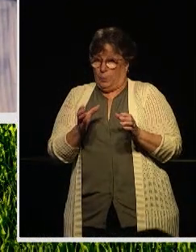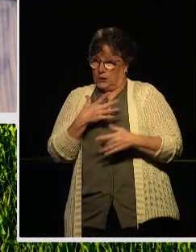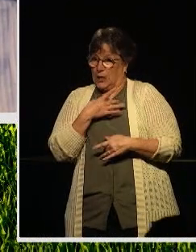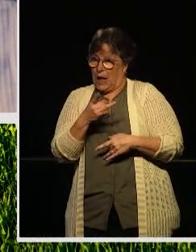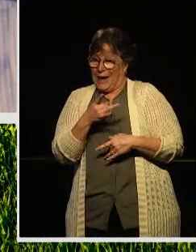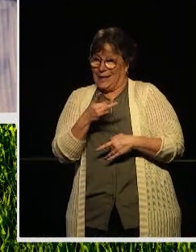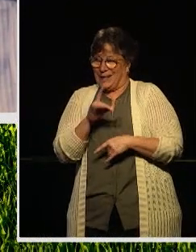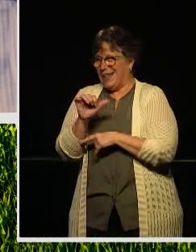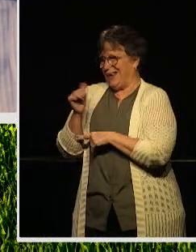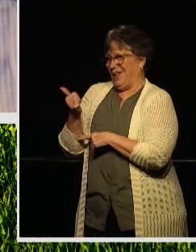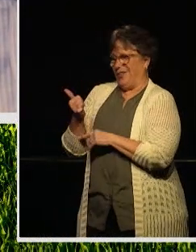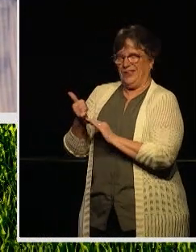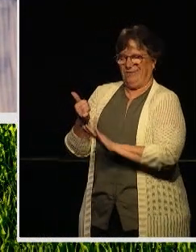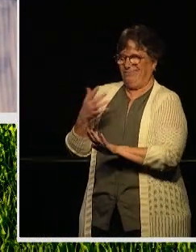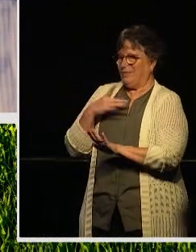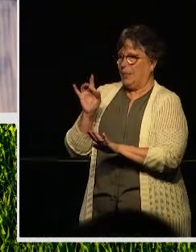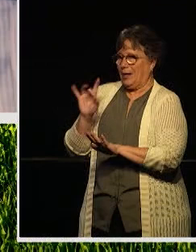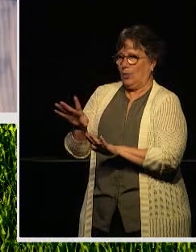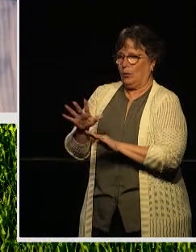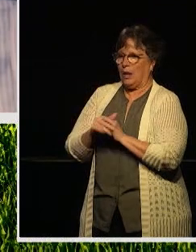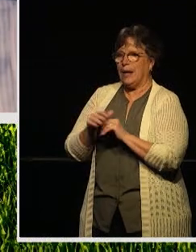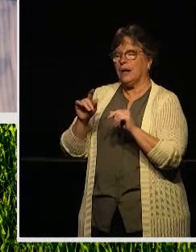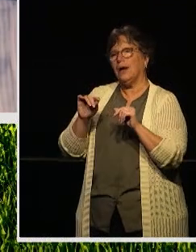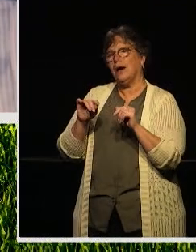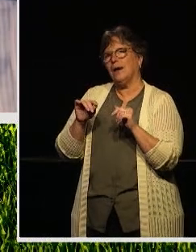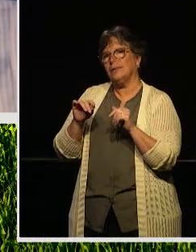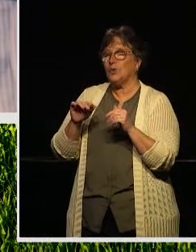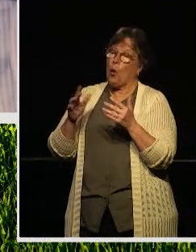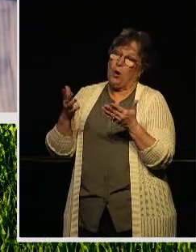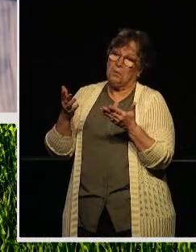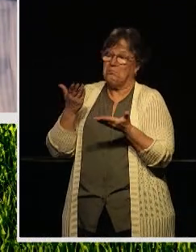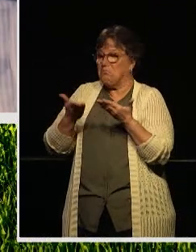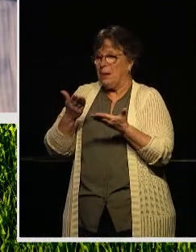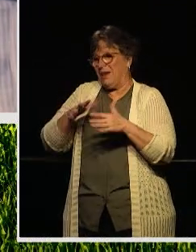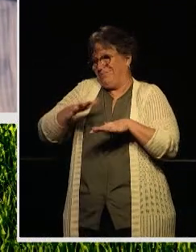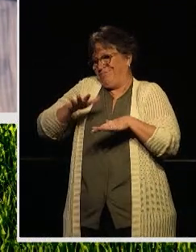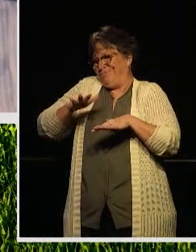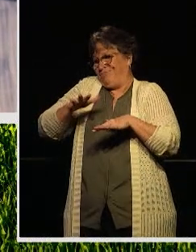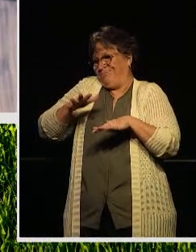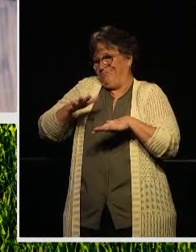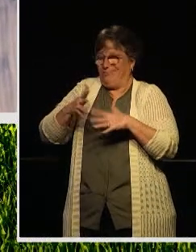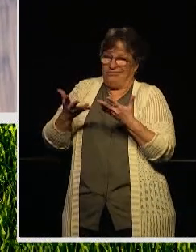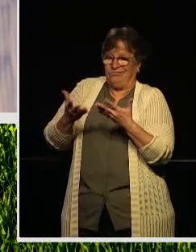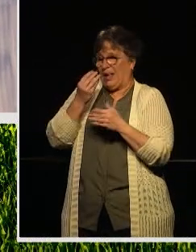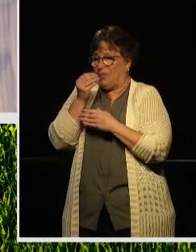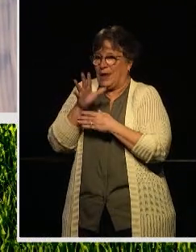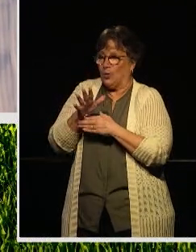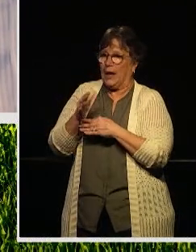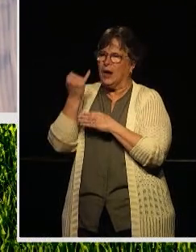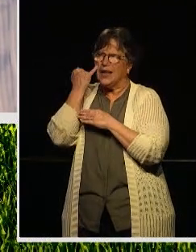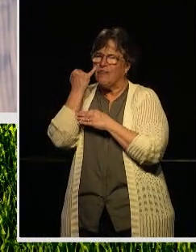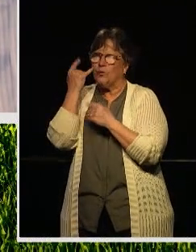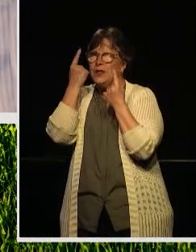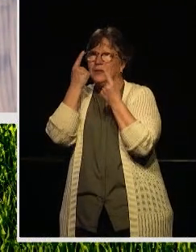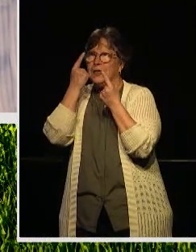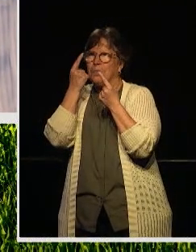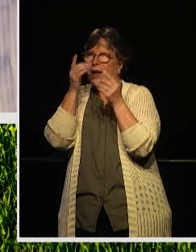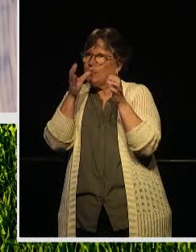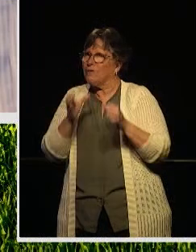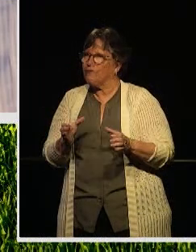consumers are somewhat averse to it. Others, they're sort of neutral on it. I think if we consider the customer as the farmer,